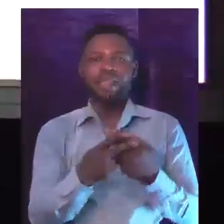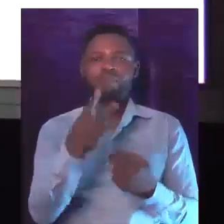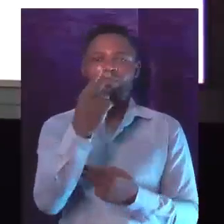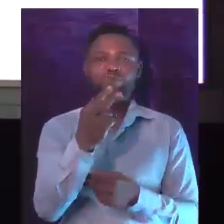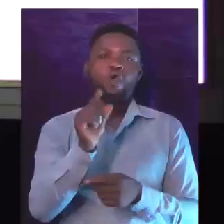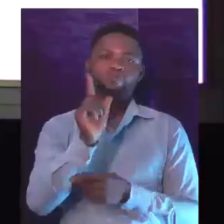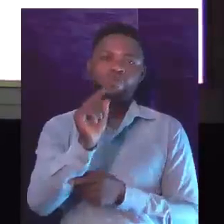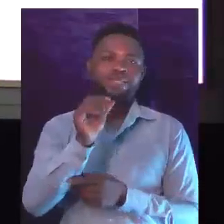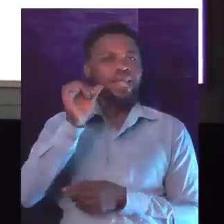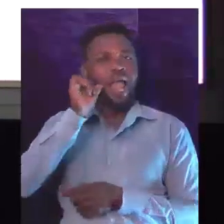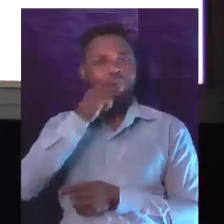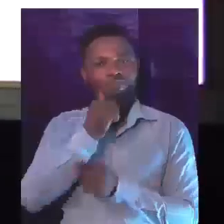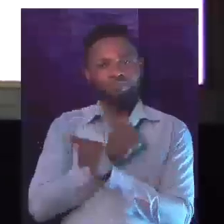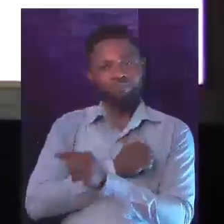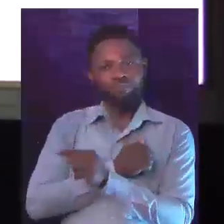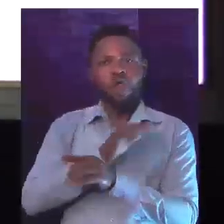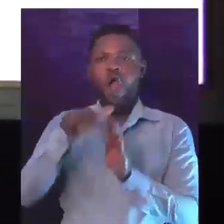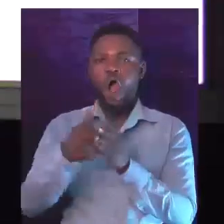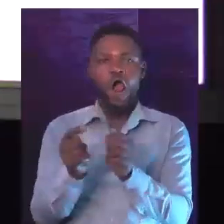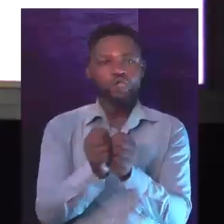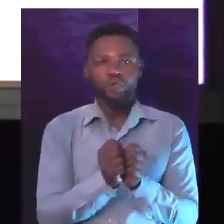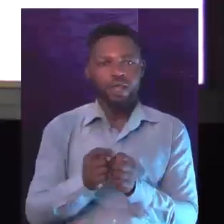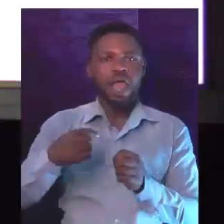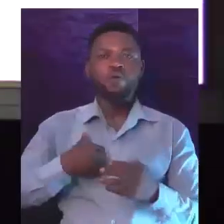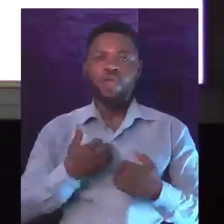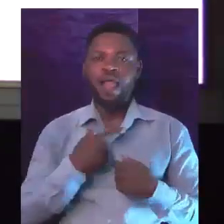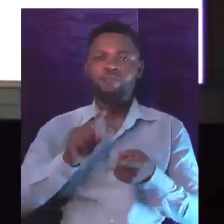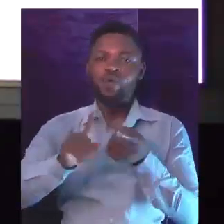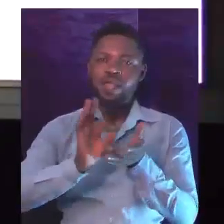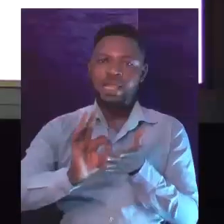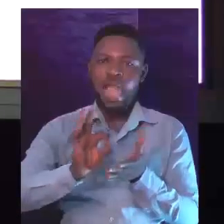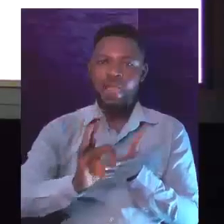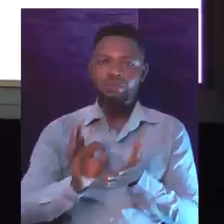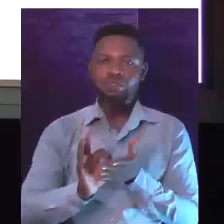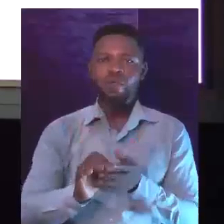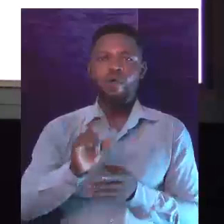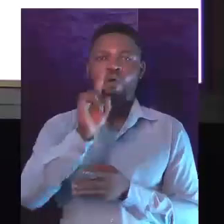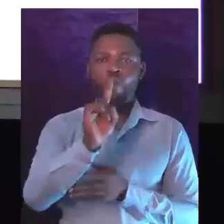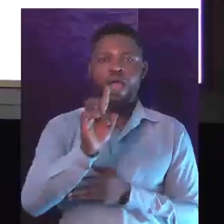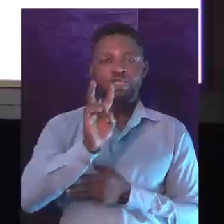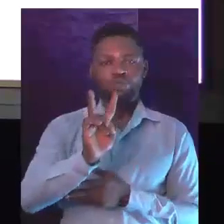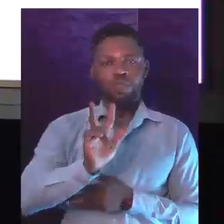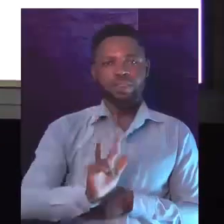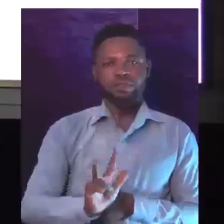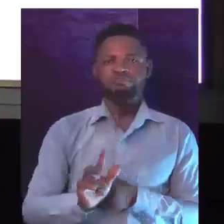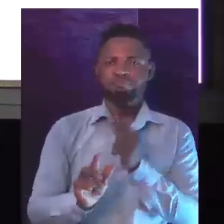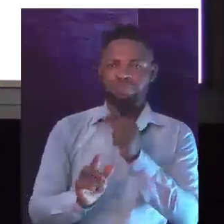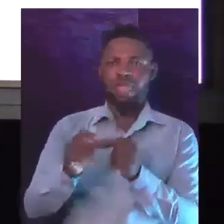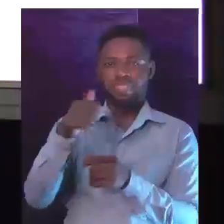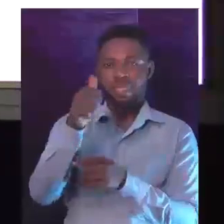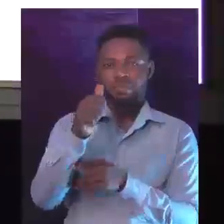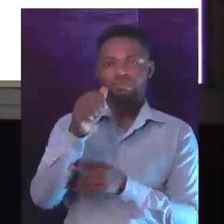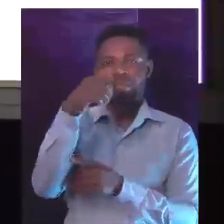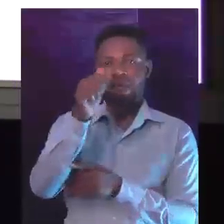That's 20 apples, just 10, 20. Altogether, we have to count 1, 2, 3, or let's count